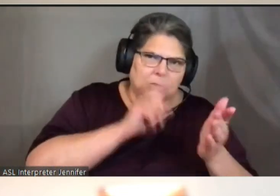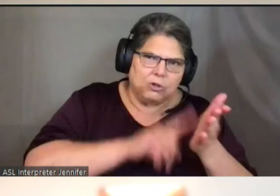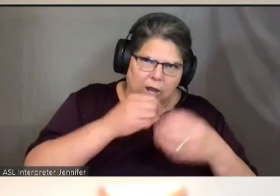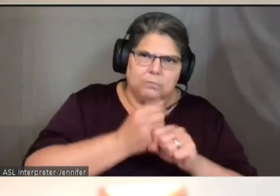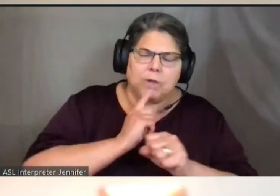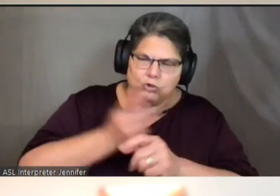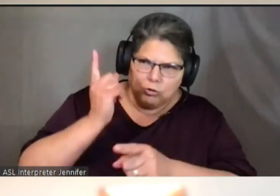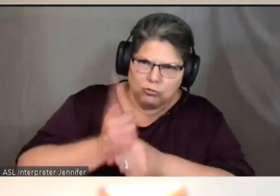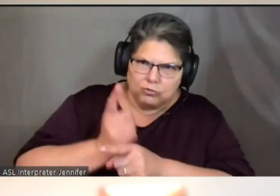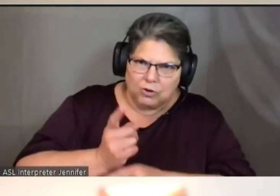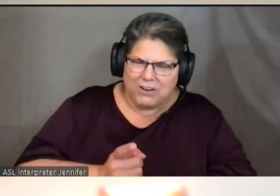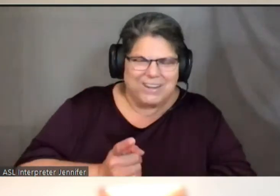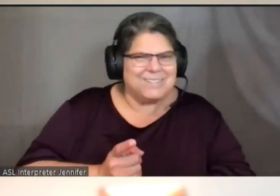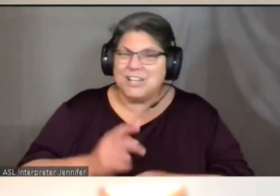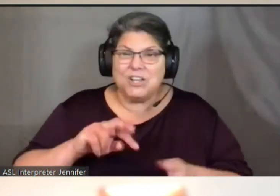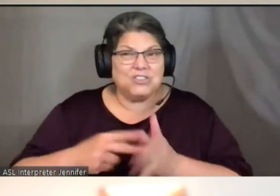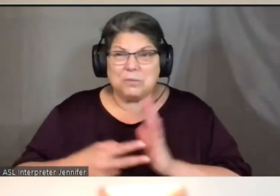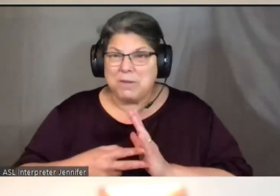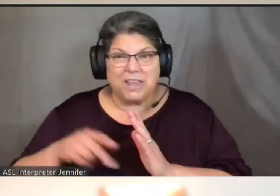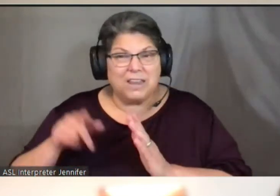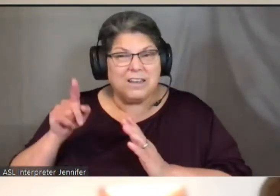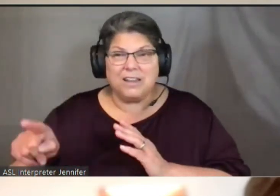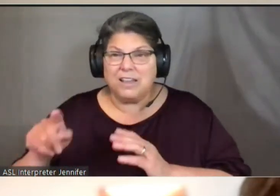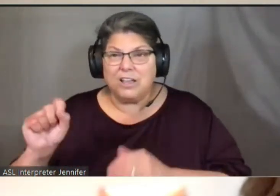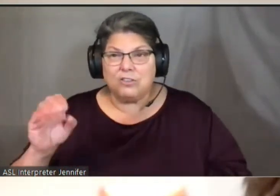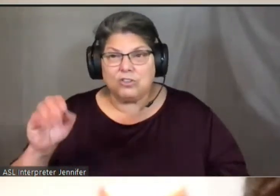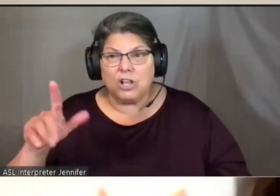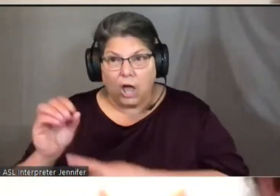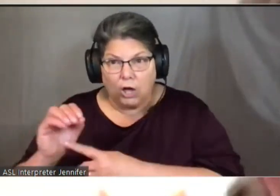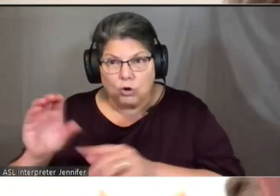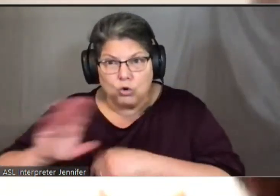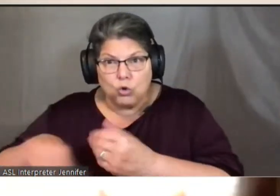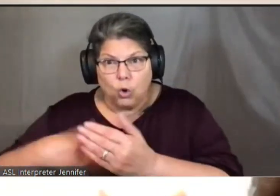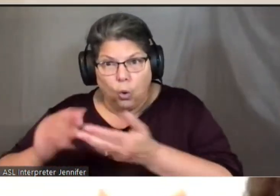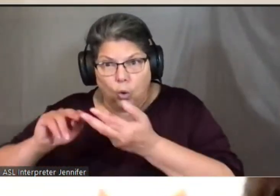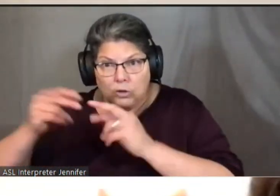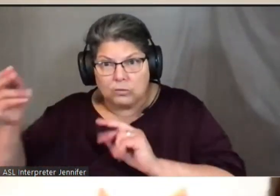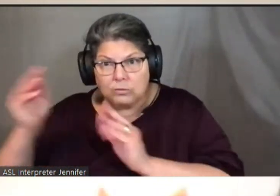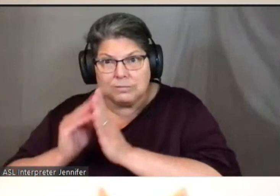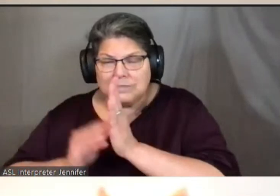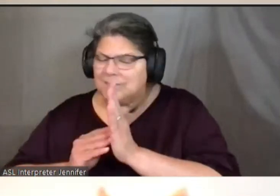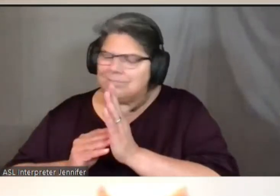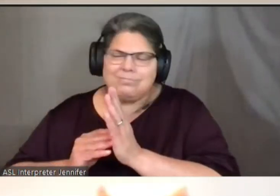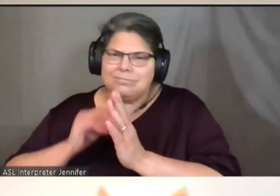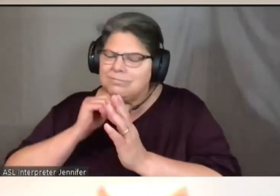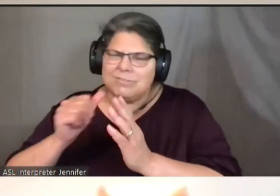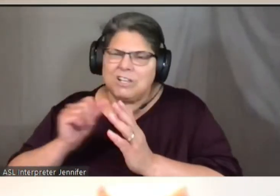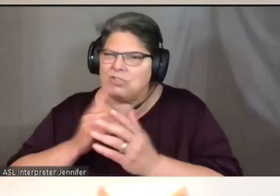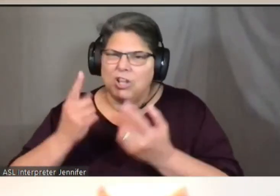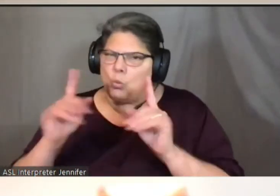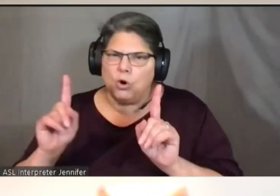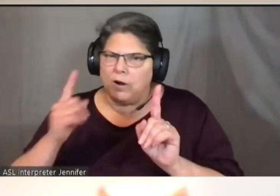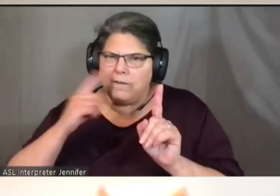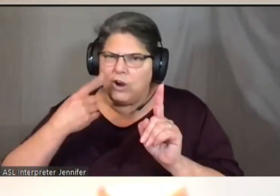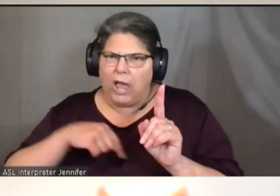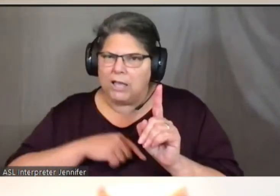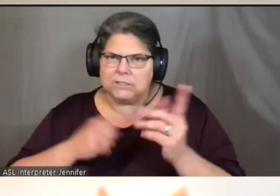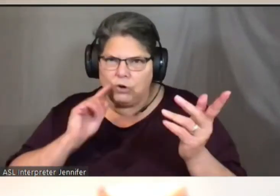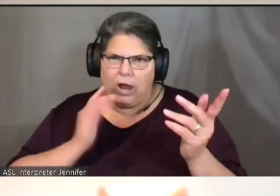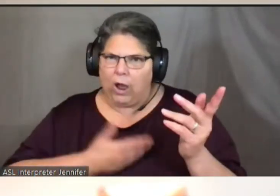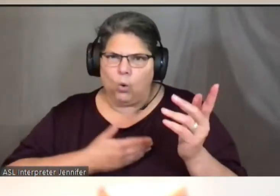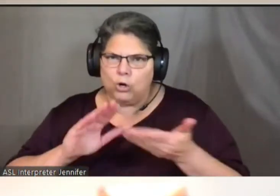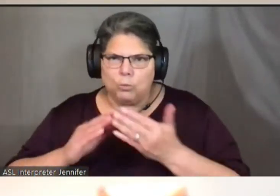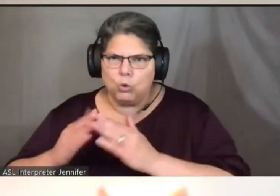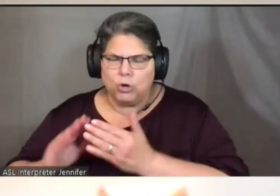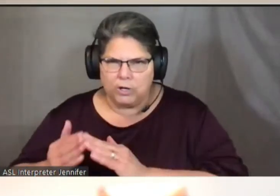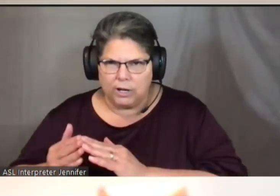easy fix for doing the whole genome sequencing for our community. And if we